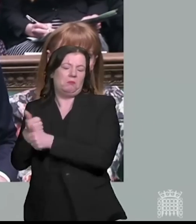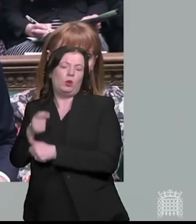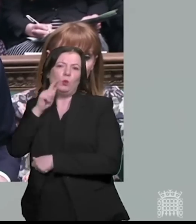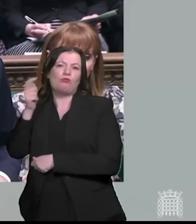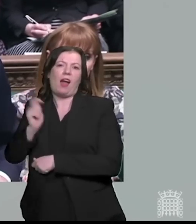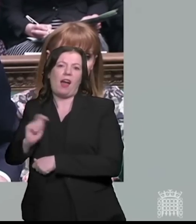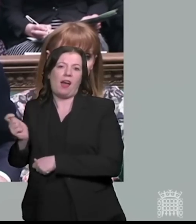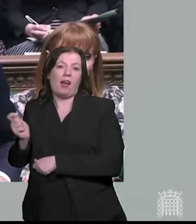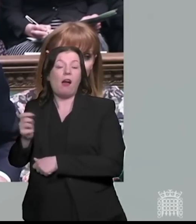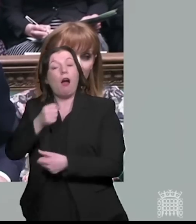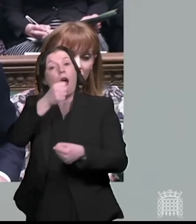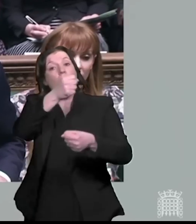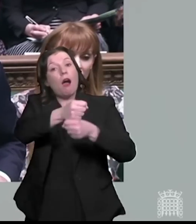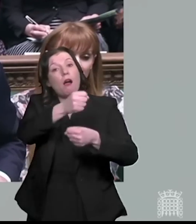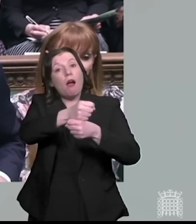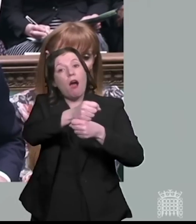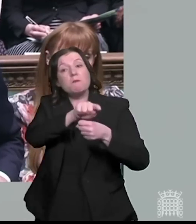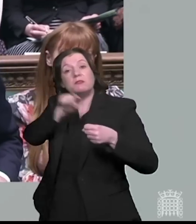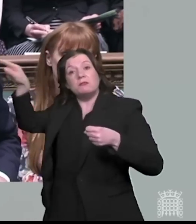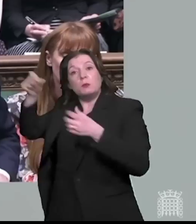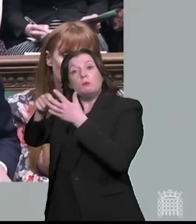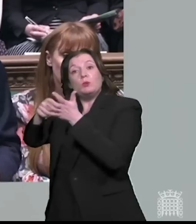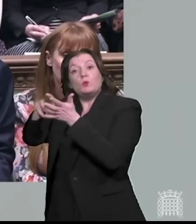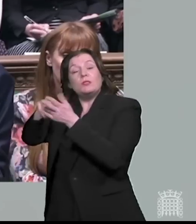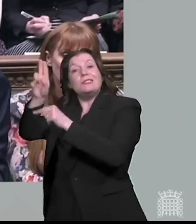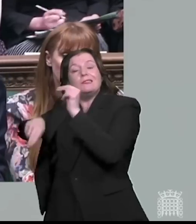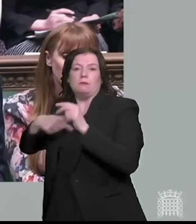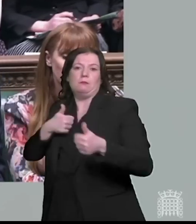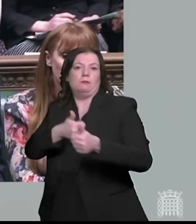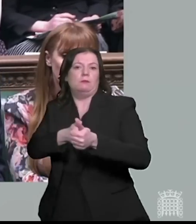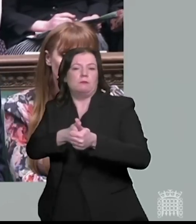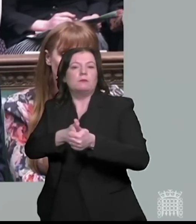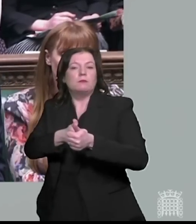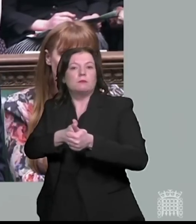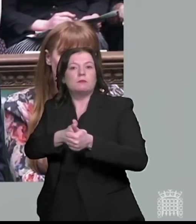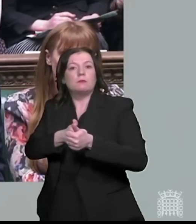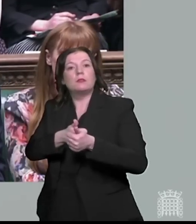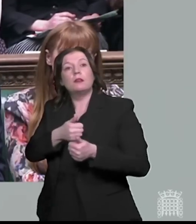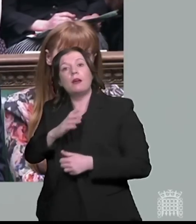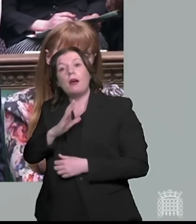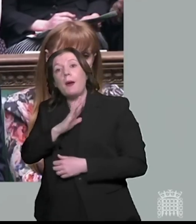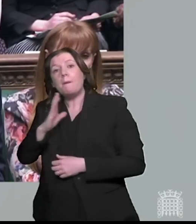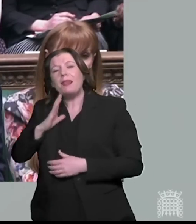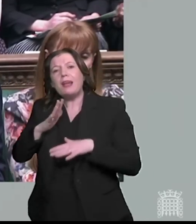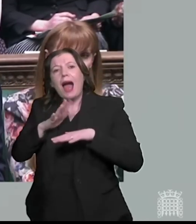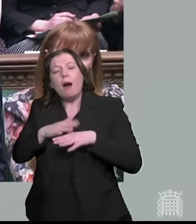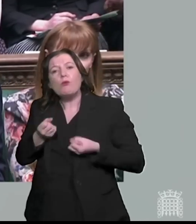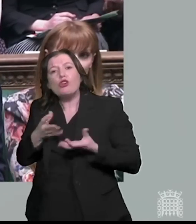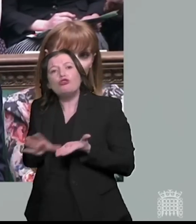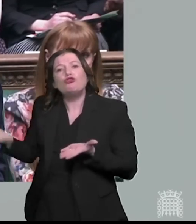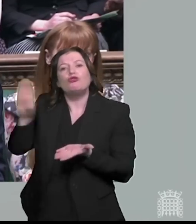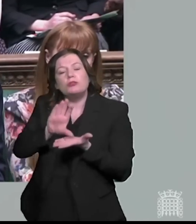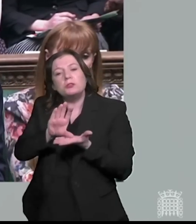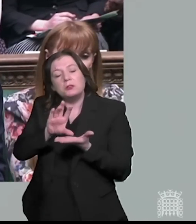we stand with the government's response to Putin's brutality. We'll look carefully at the details of the military spending announced and we